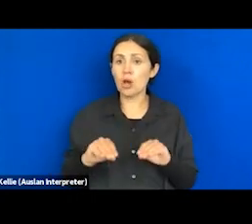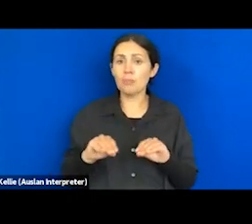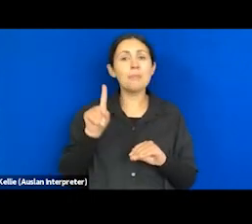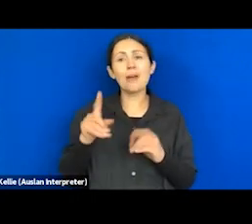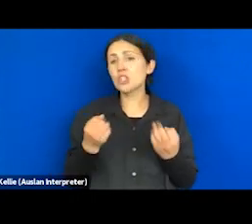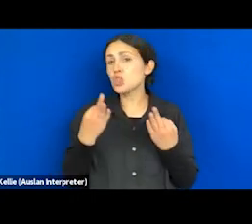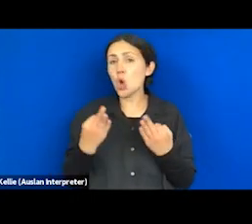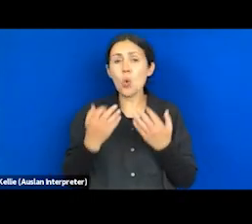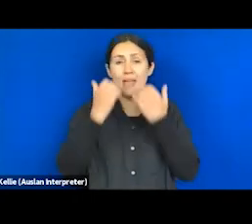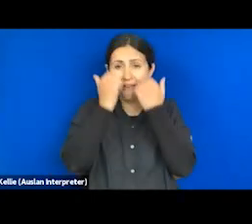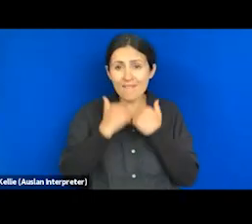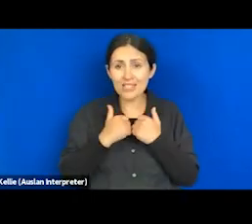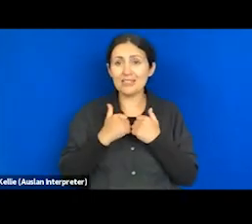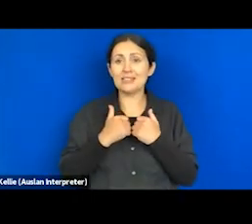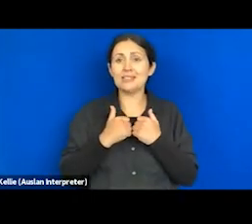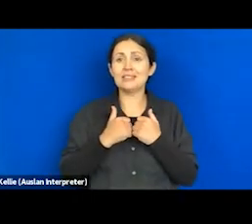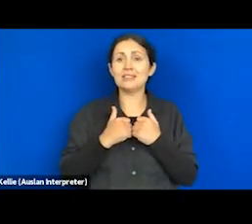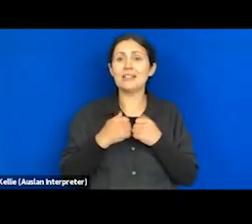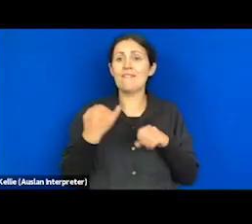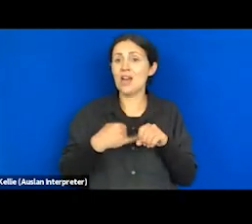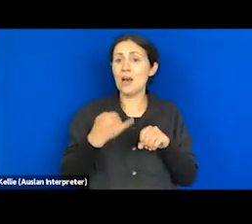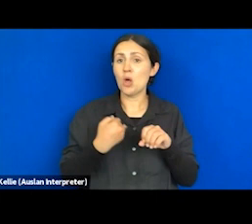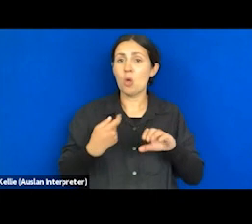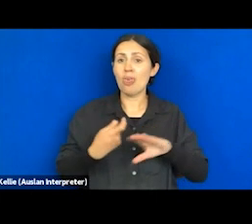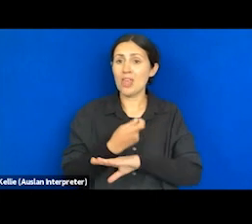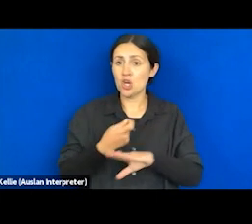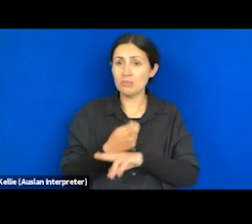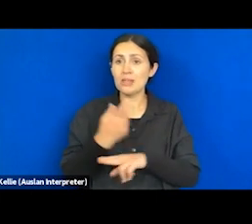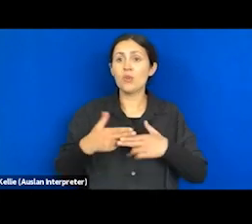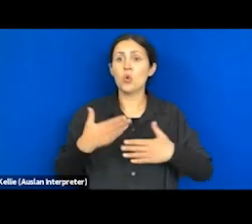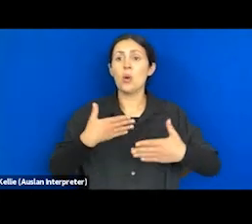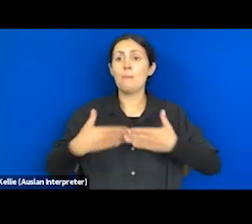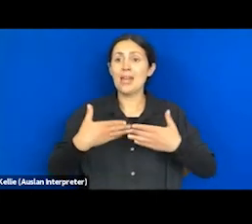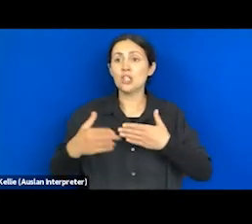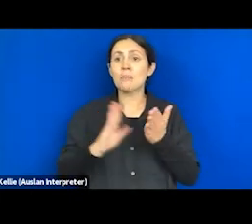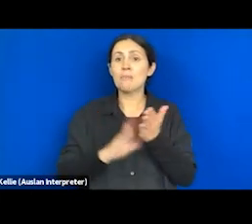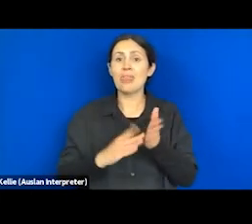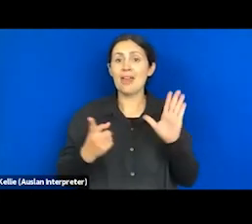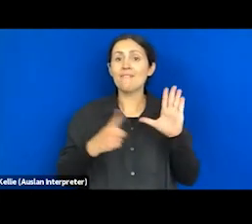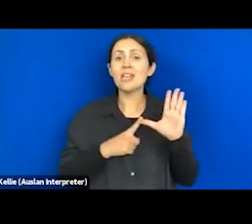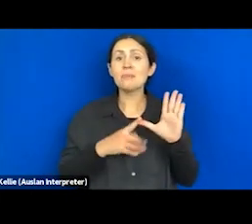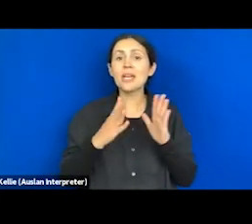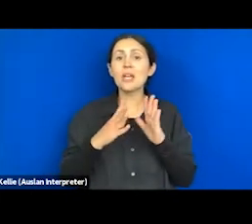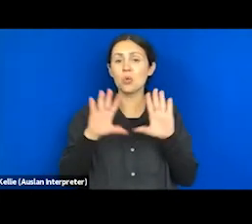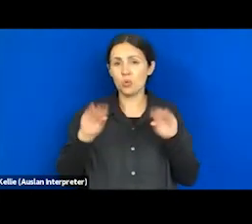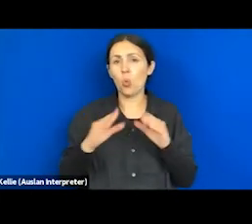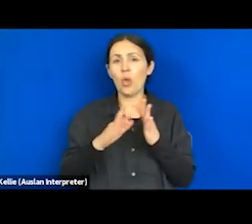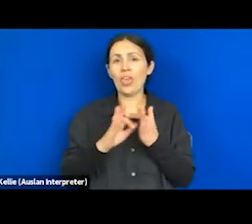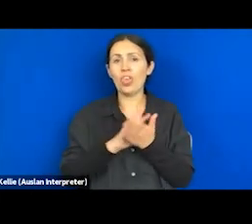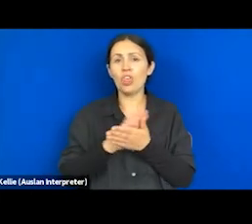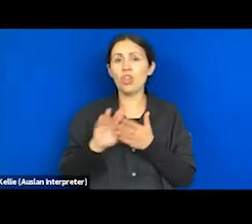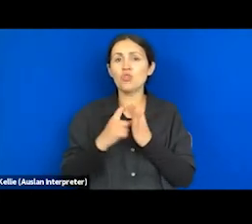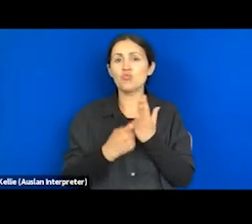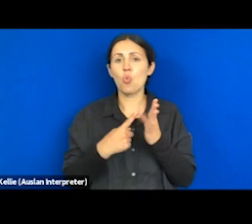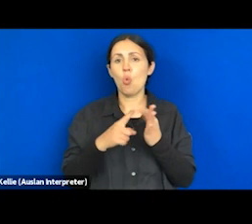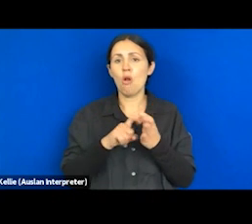evidence-based pharmacotherapy or psychotherapy for the management of methamphetamine withdrawal. Currently, the way that we approach it in a